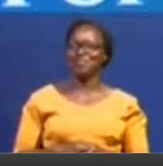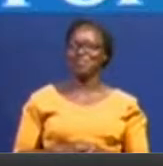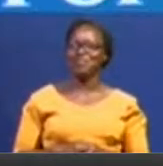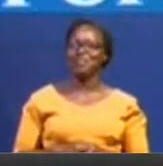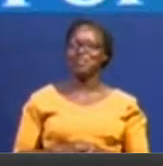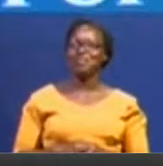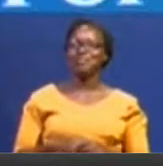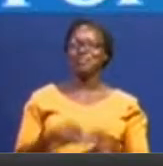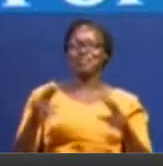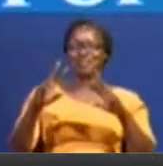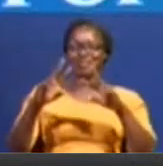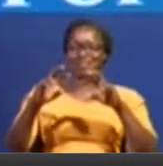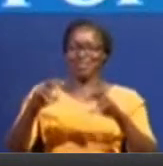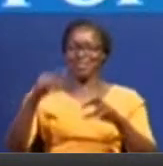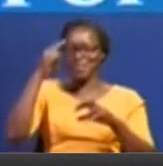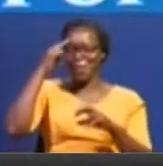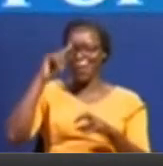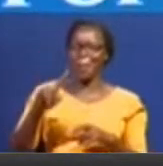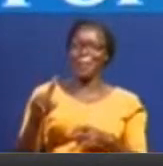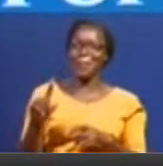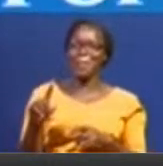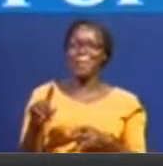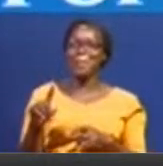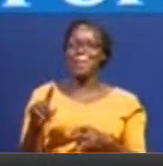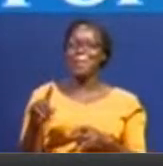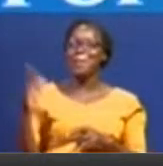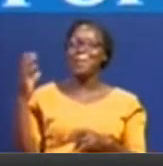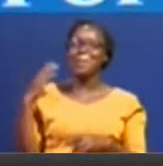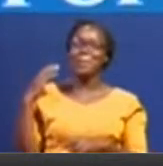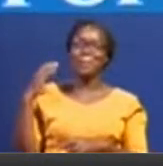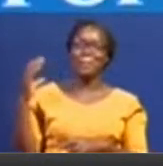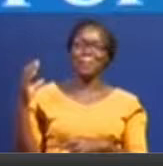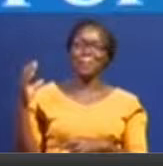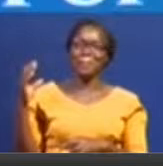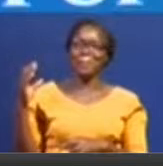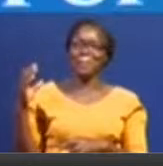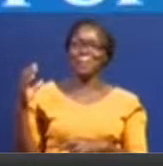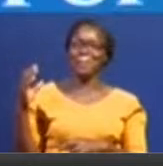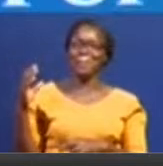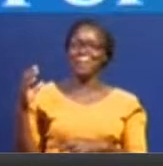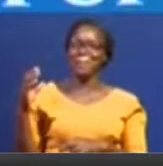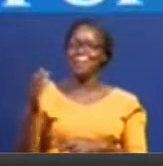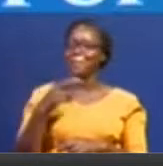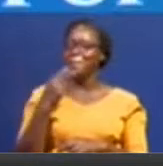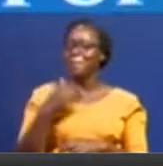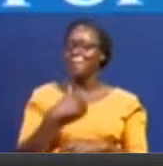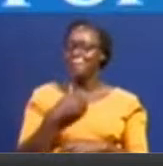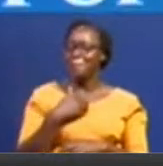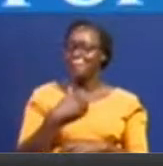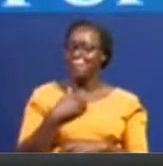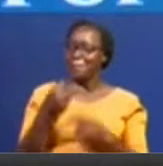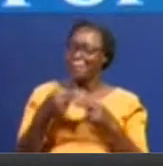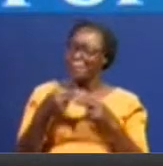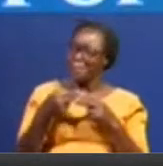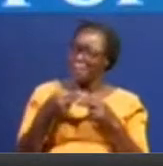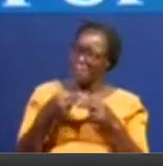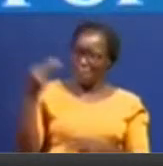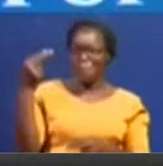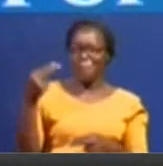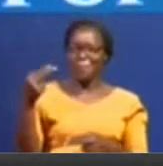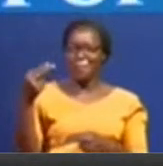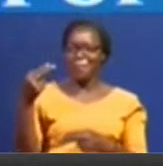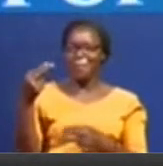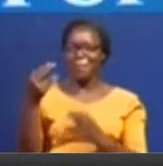is looking for a Chair who has the highest form of